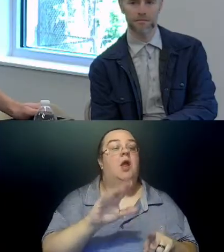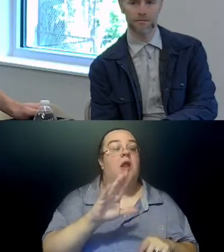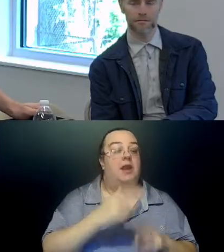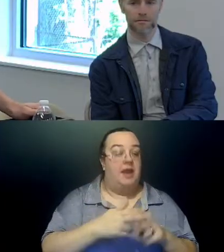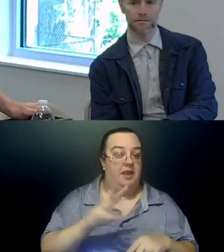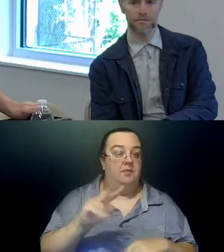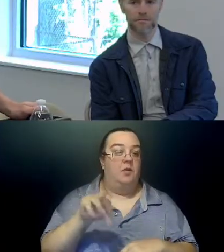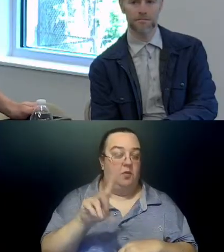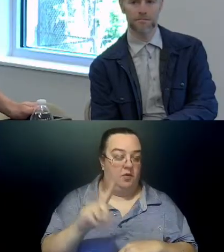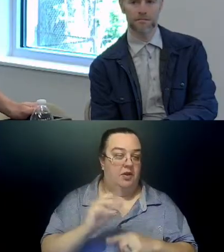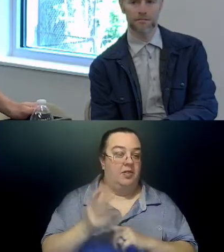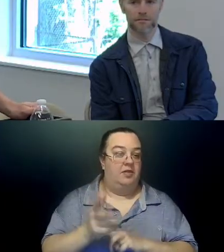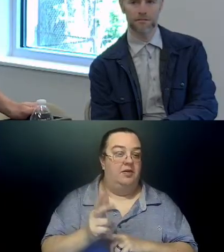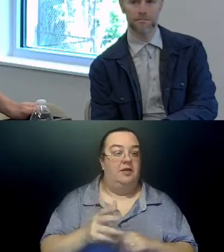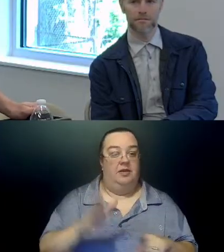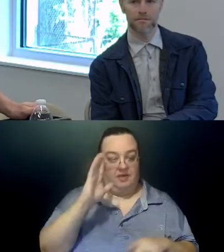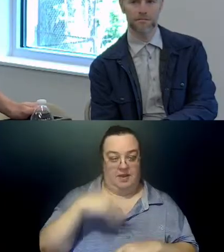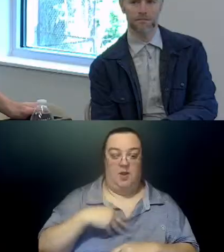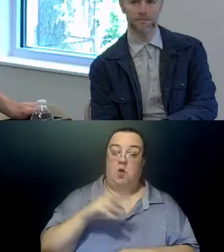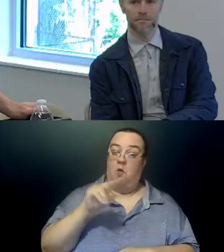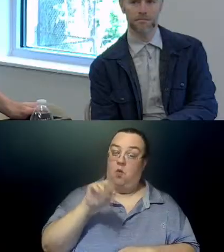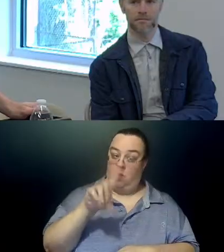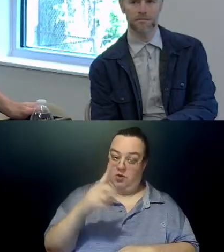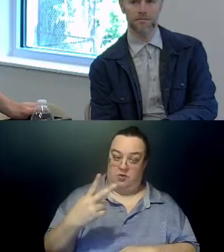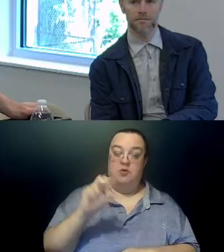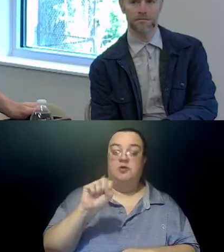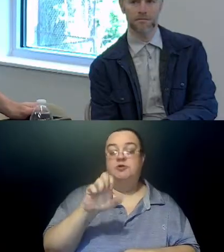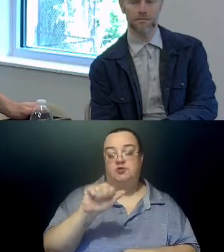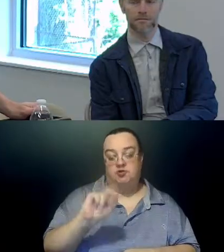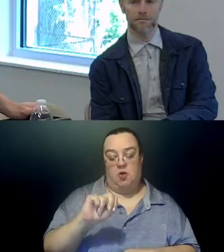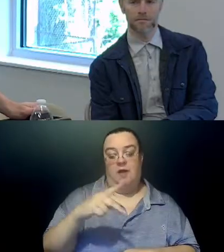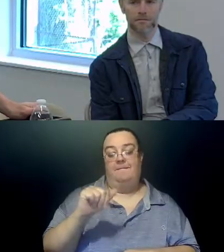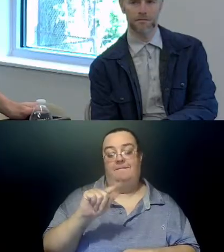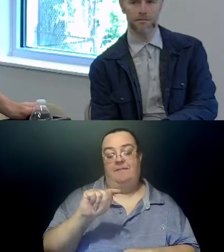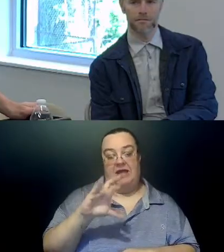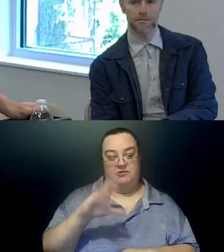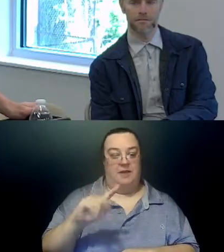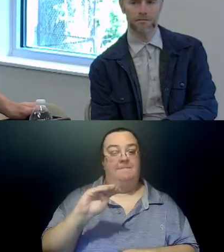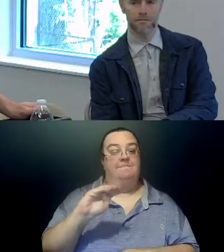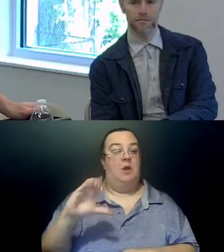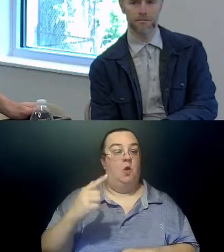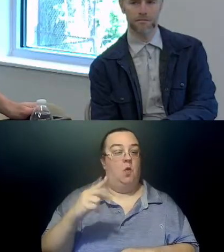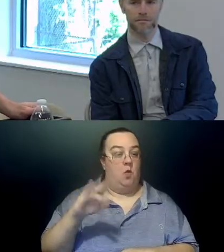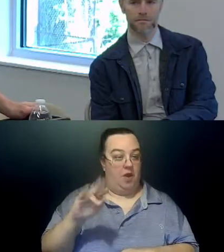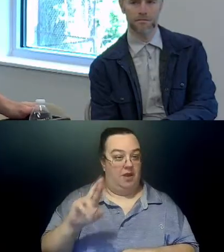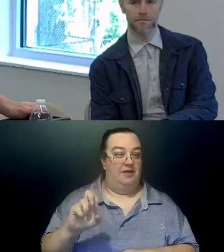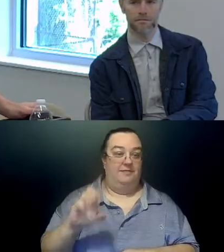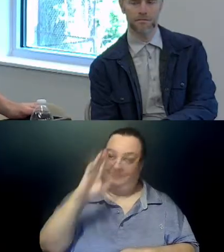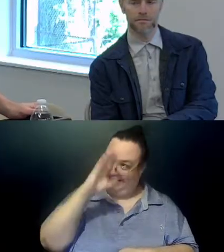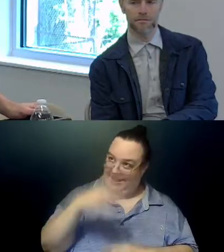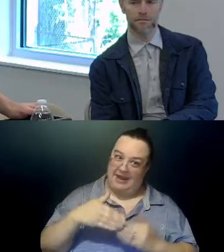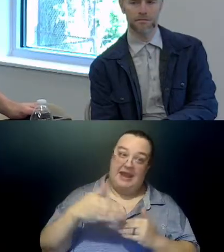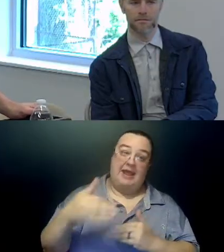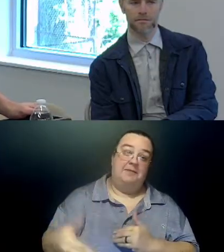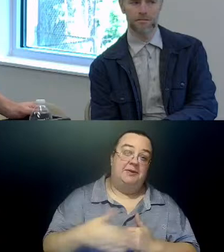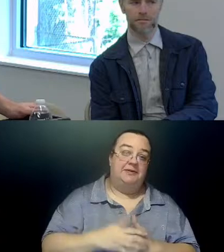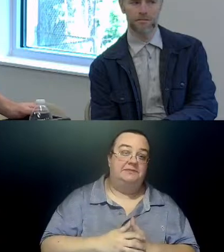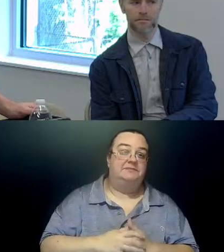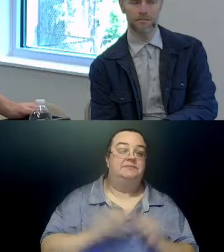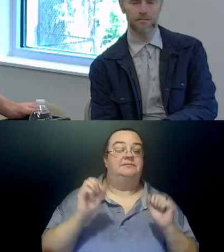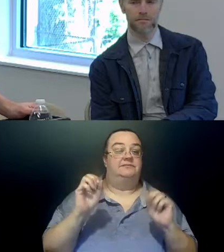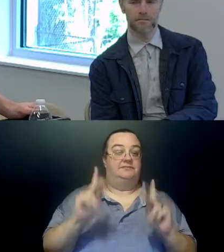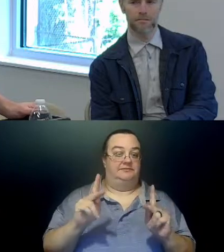minutes. Hi, Ward 2, Sean Patrick McGuire. Okay, hi neighbor.